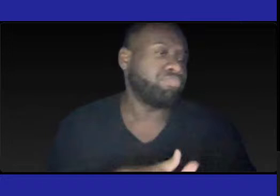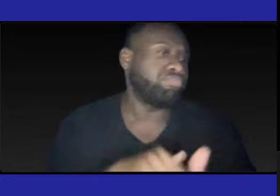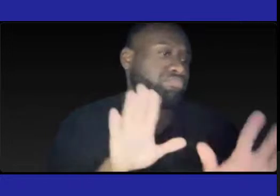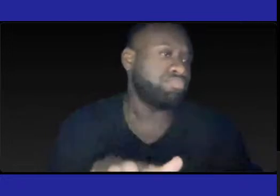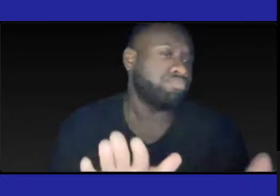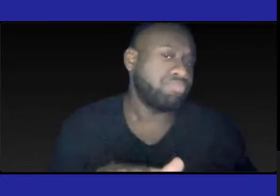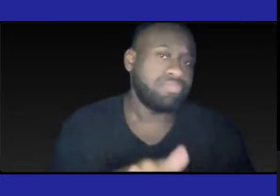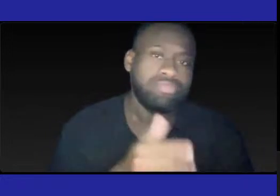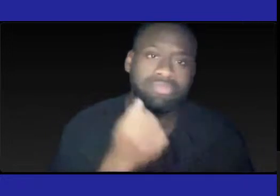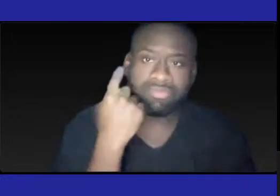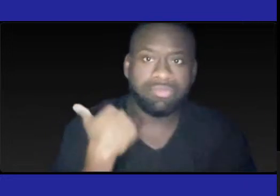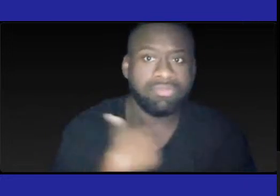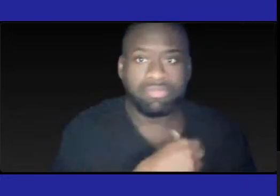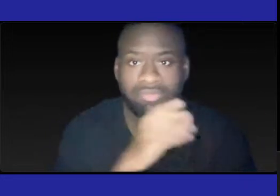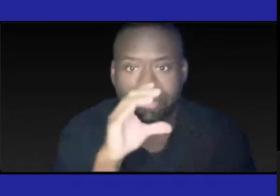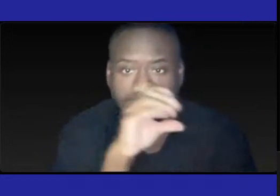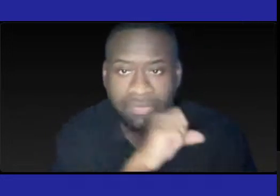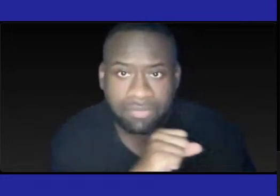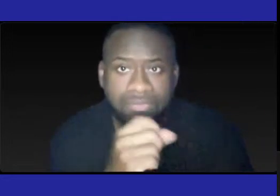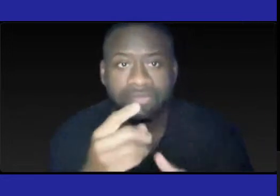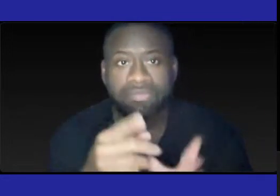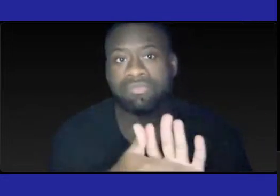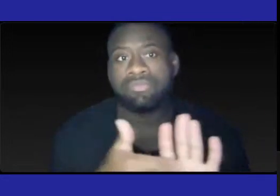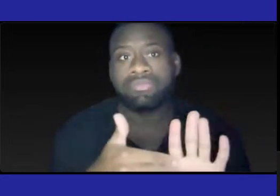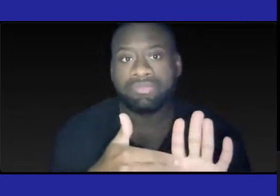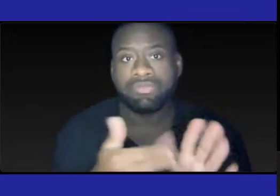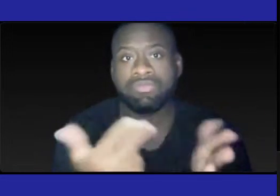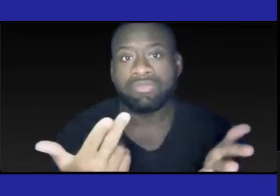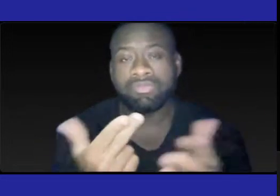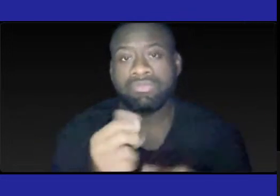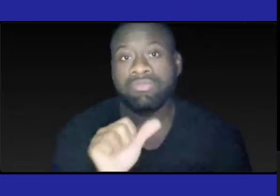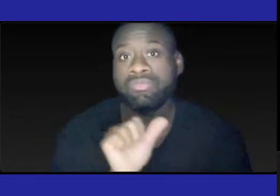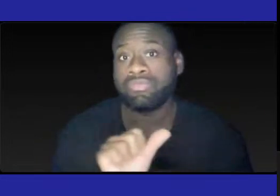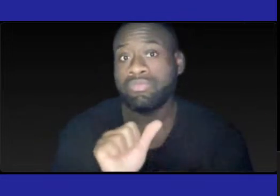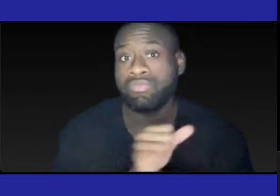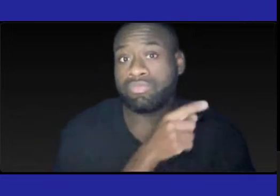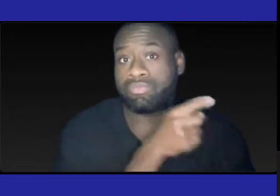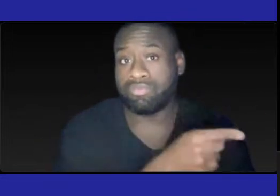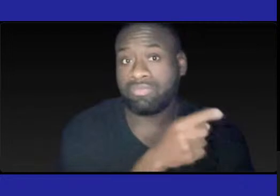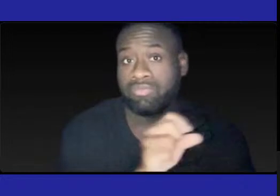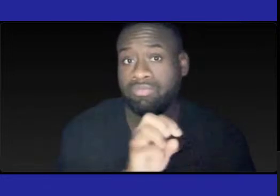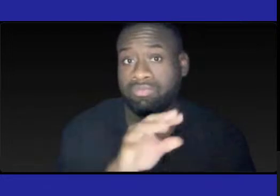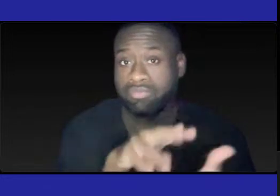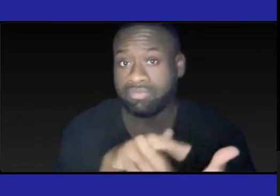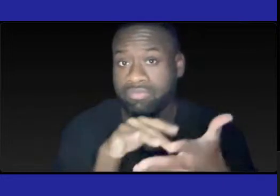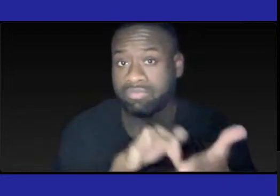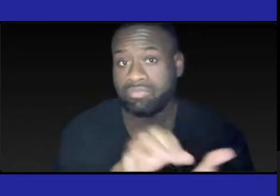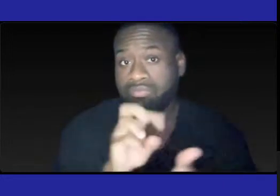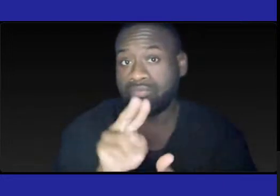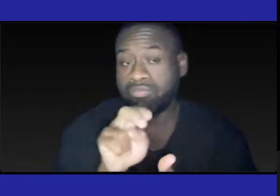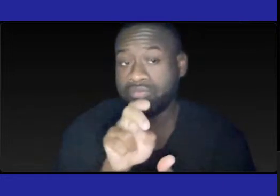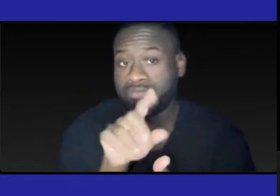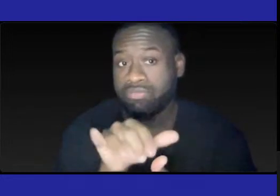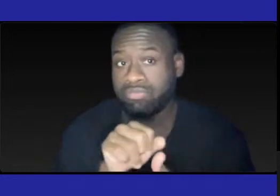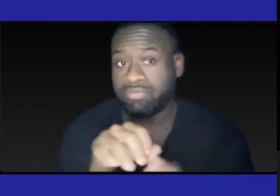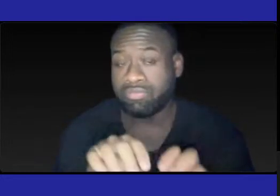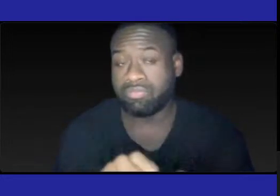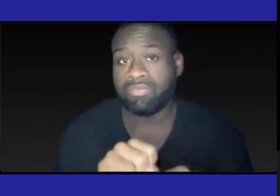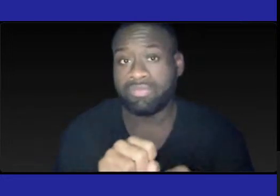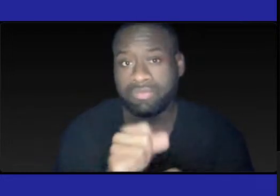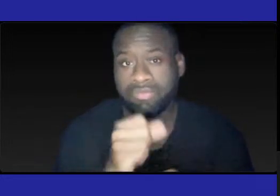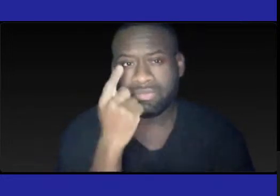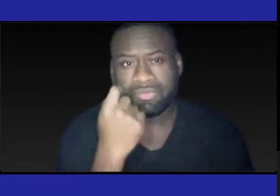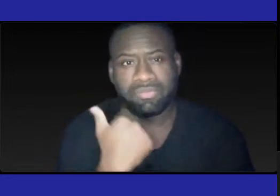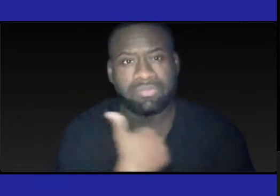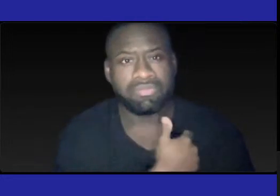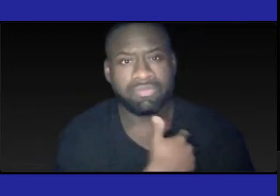the diagnosis. So with the work that Wendy's doing in Kings County, and what we'll be doing among all of our teams, and we're all doing